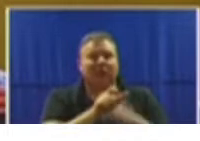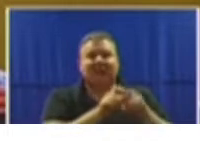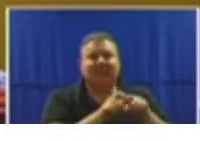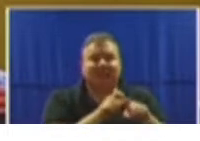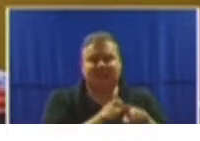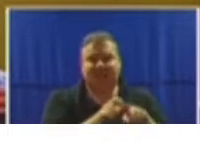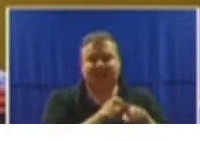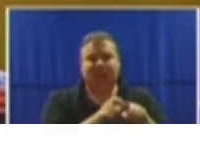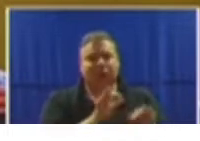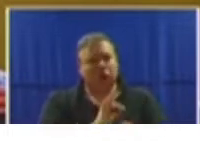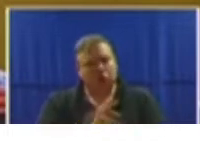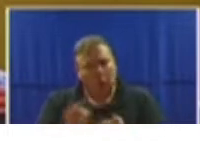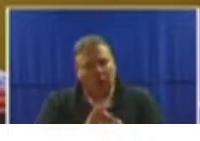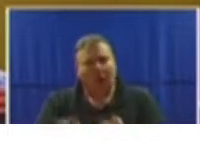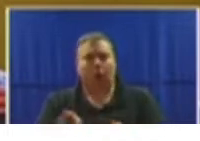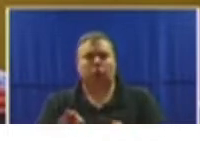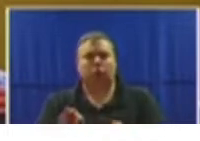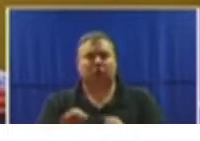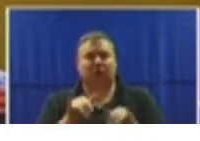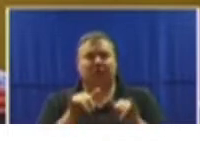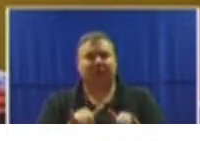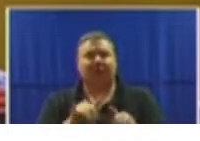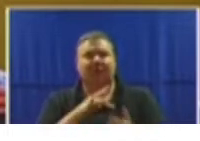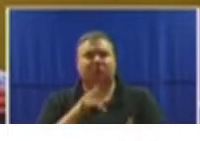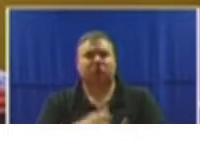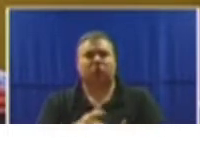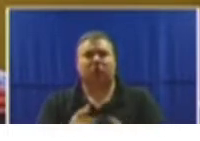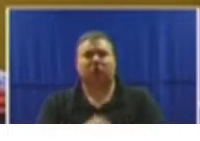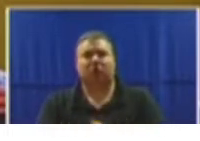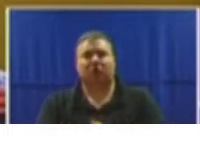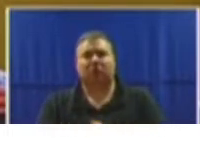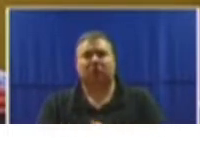to sort out that problem, please.